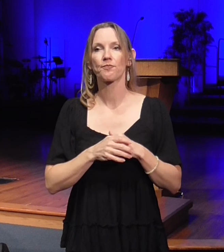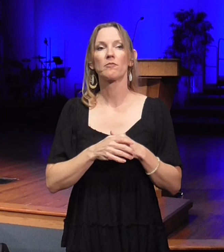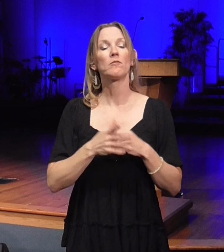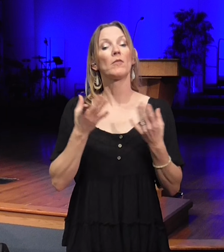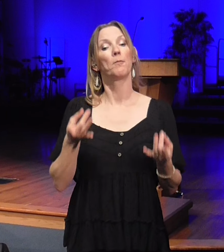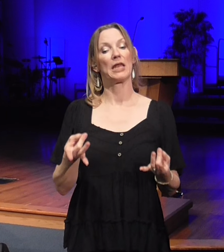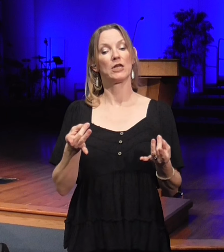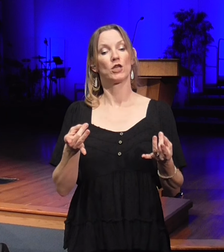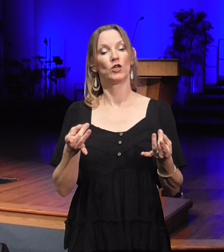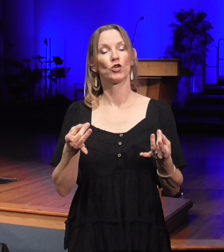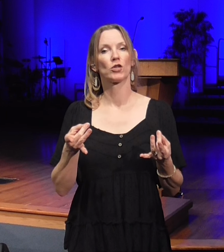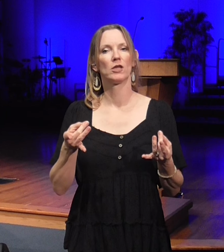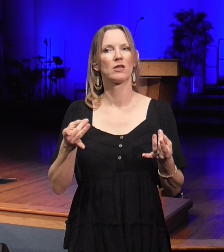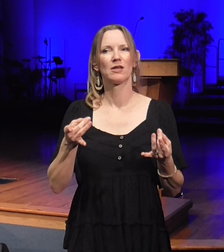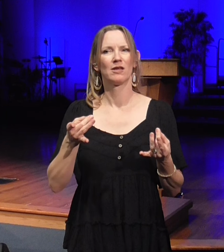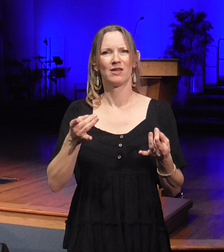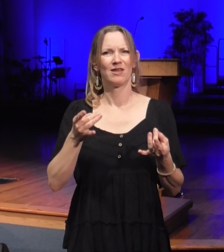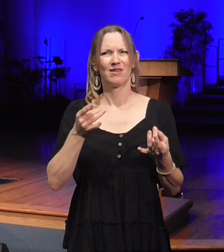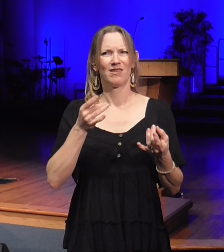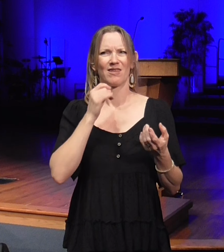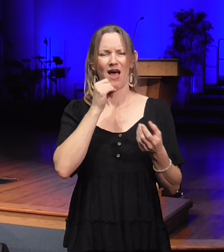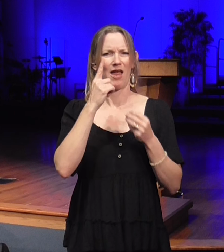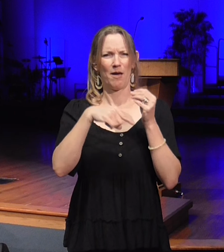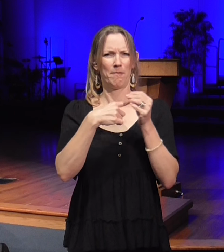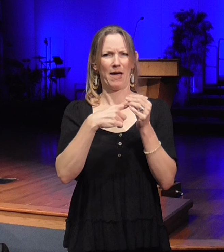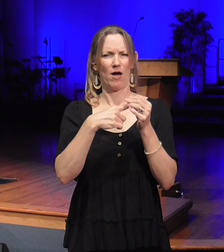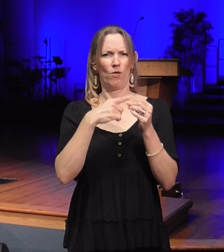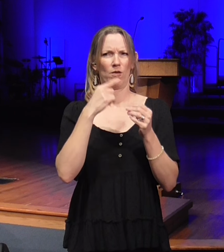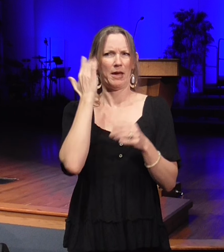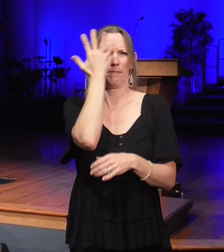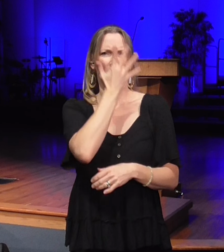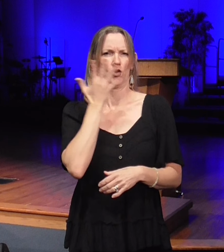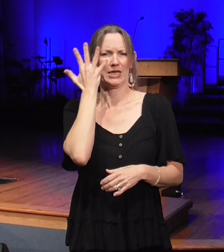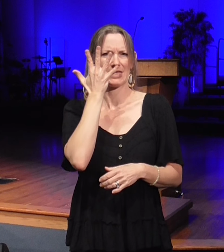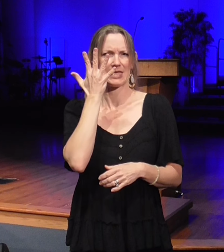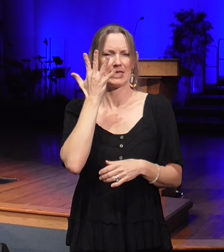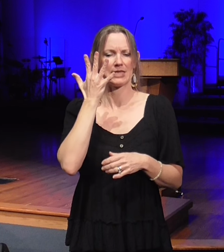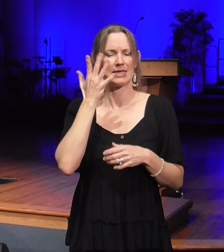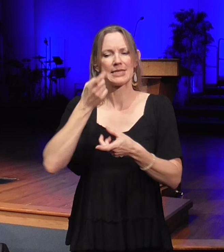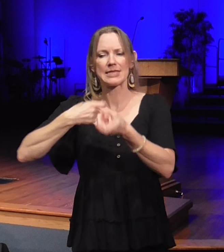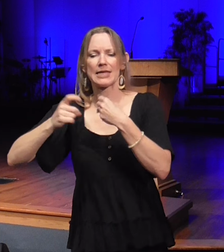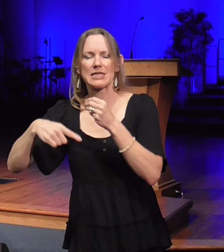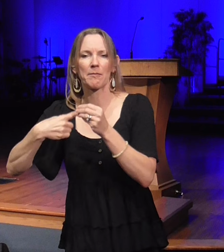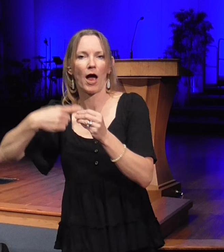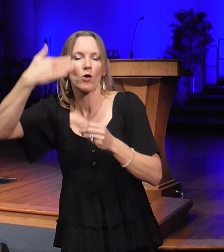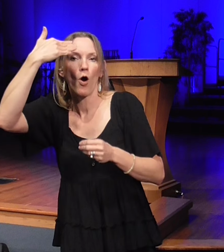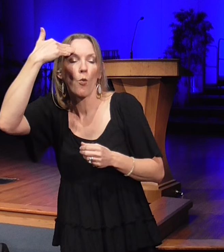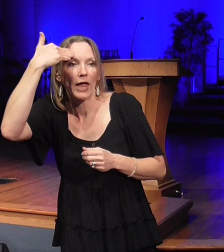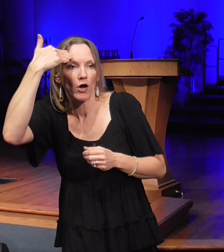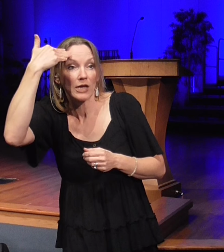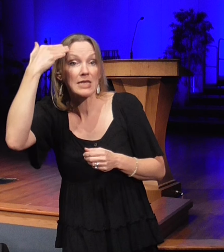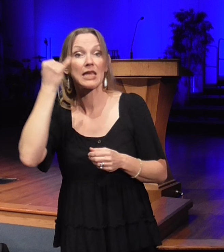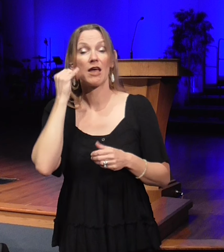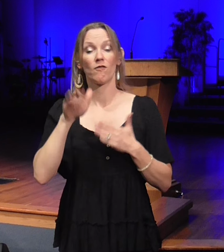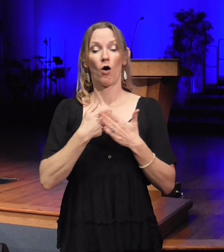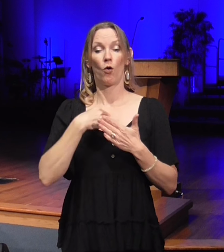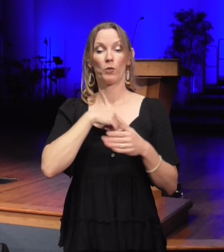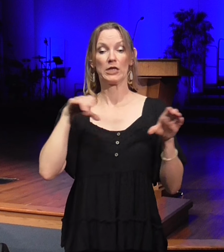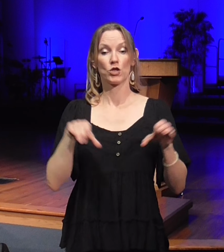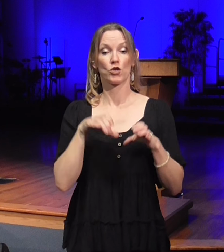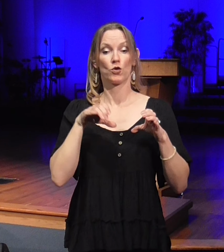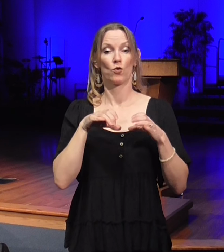Meditation has nothing to do with appearances. It has everything to do with awareness. And if all we're doing in meditation